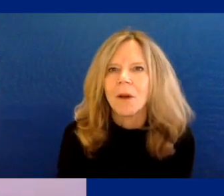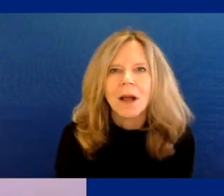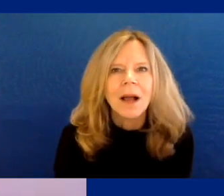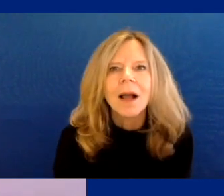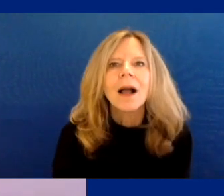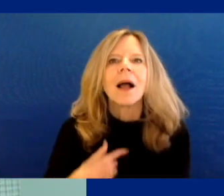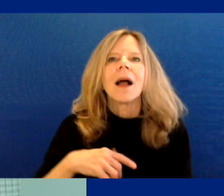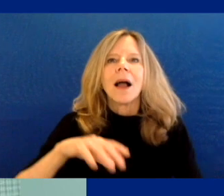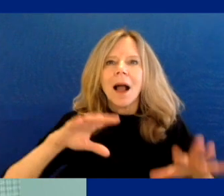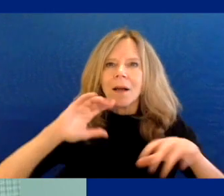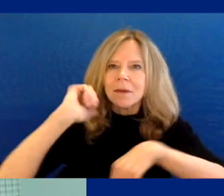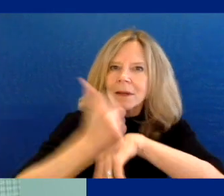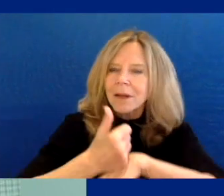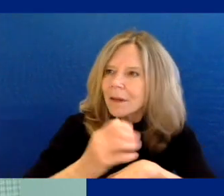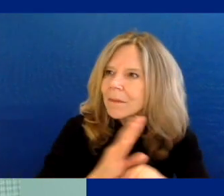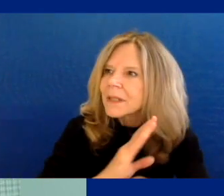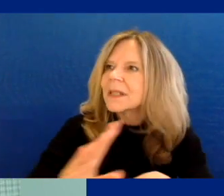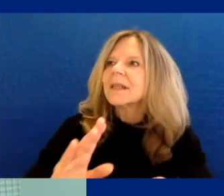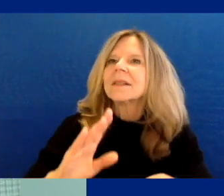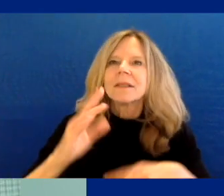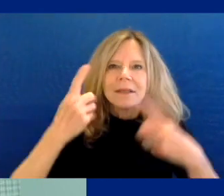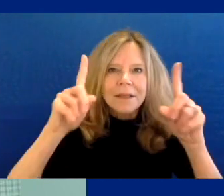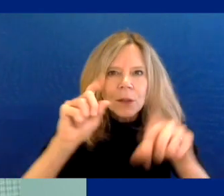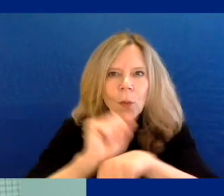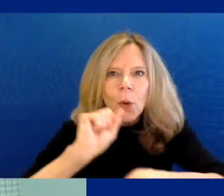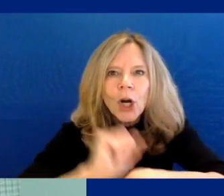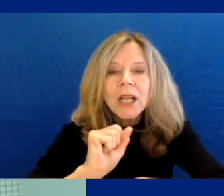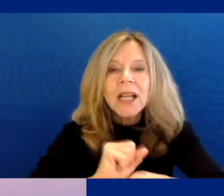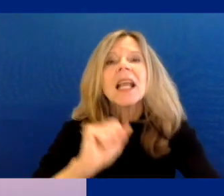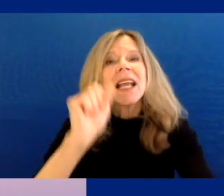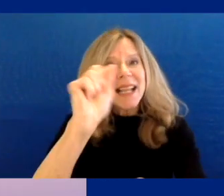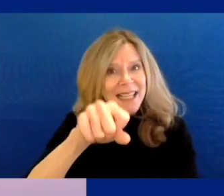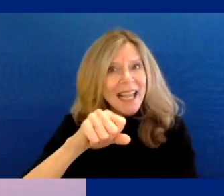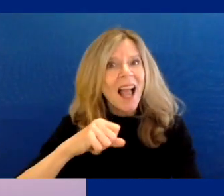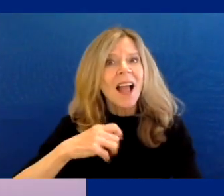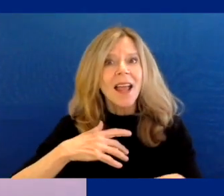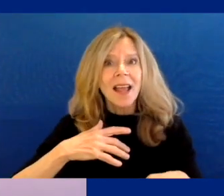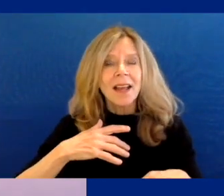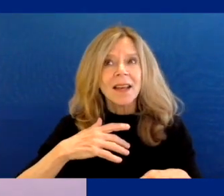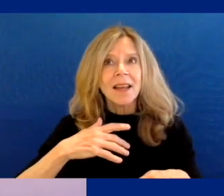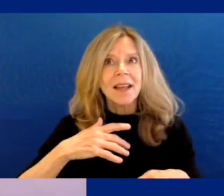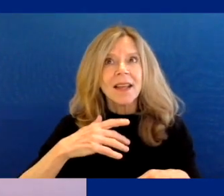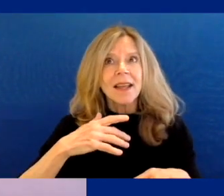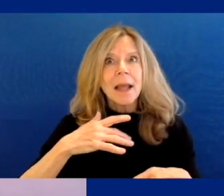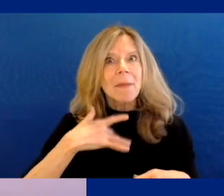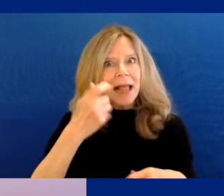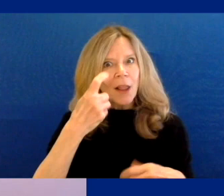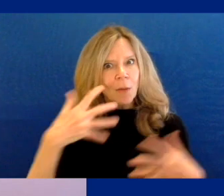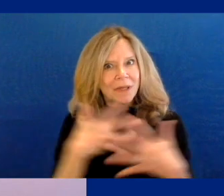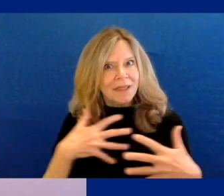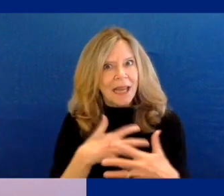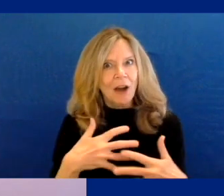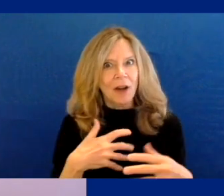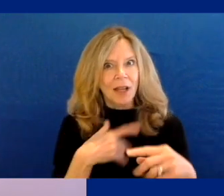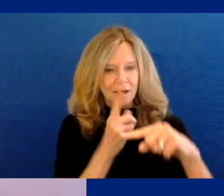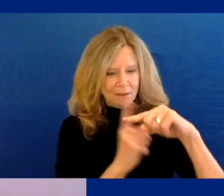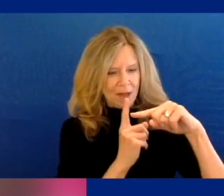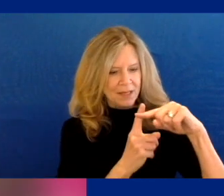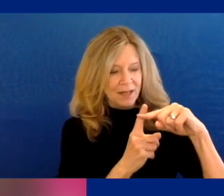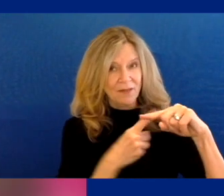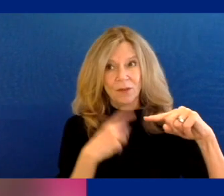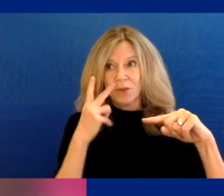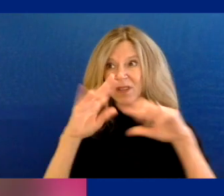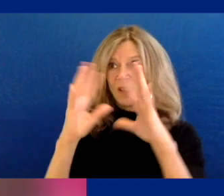wow, we are doing this and we are here and we're making it work. But it can be daunting to be an optimist, especially when you see the realities of the